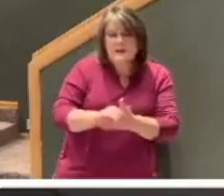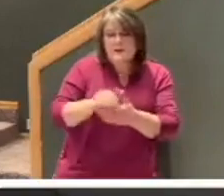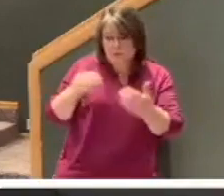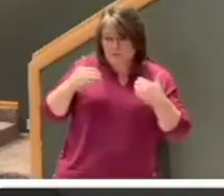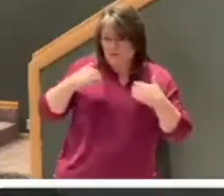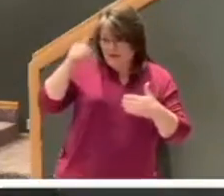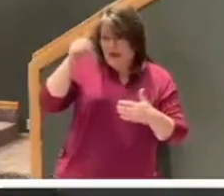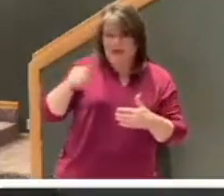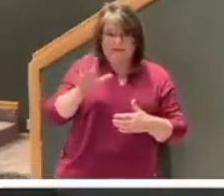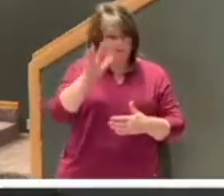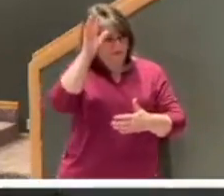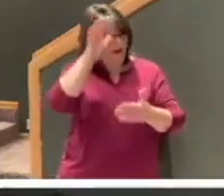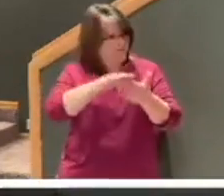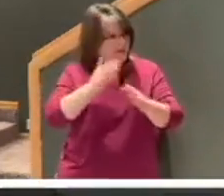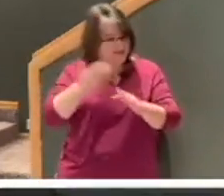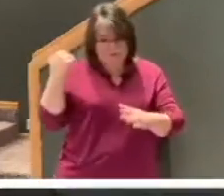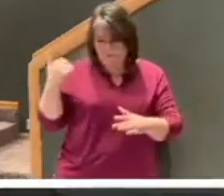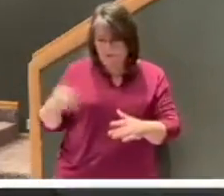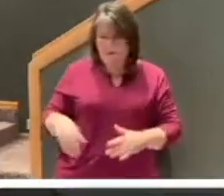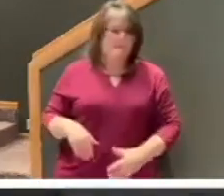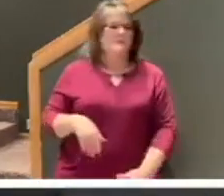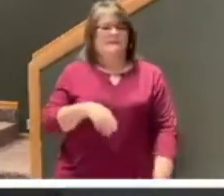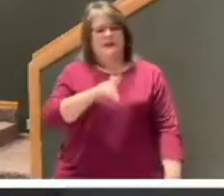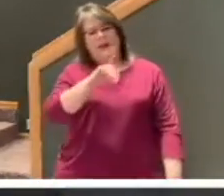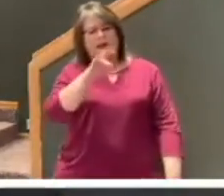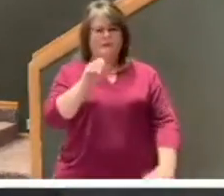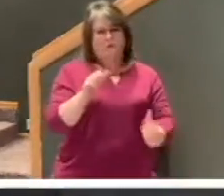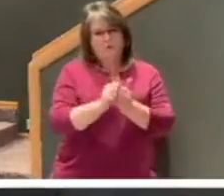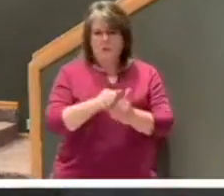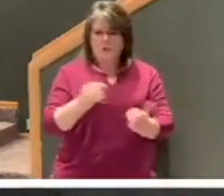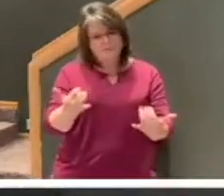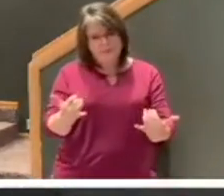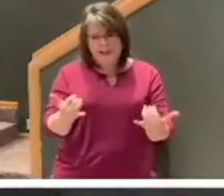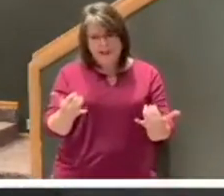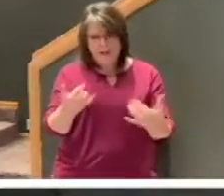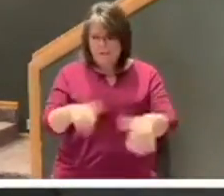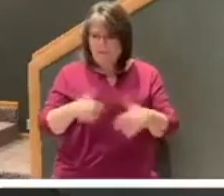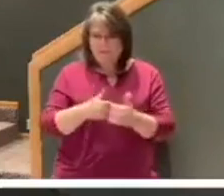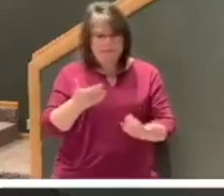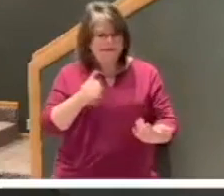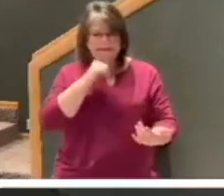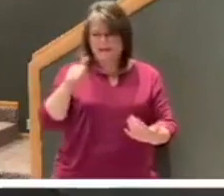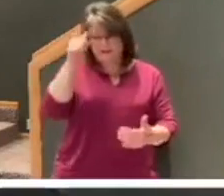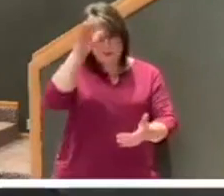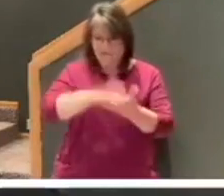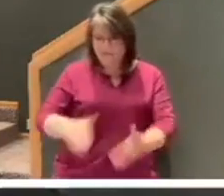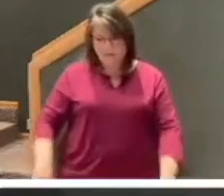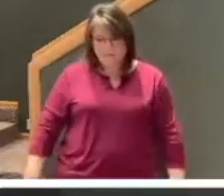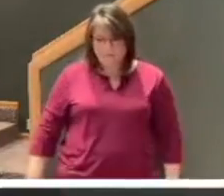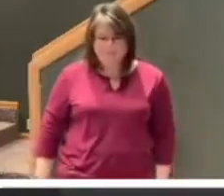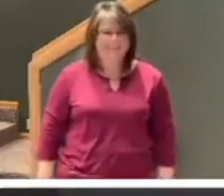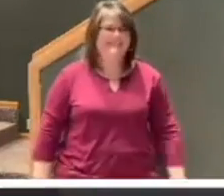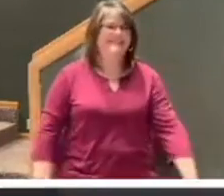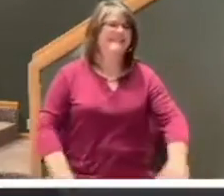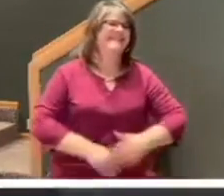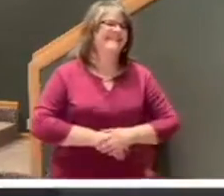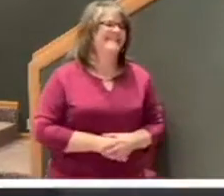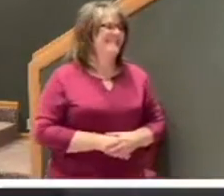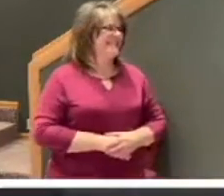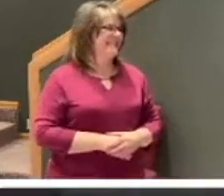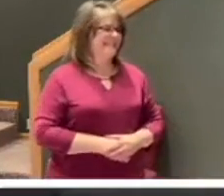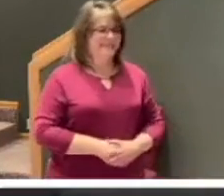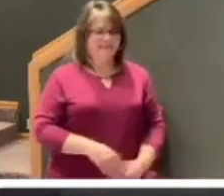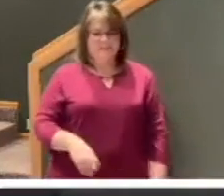five husbands, and this dude you're shacked up with now is not your husband.